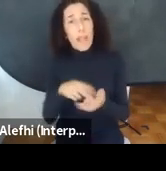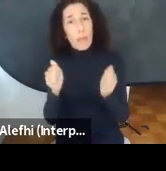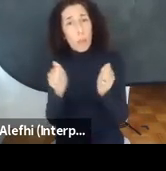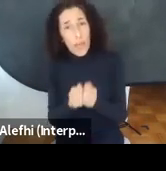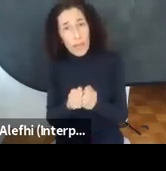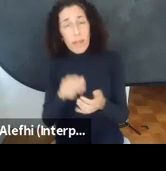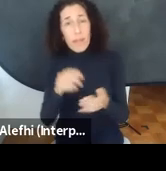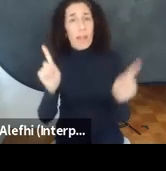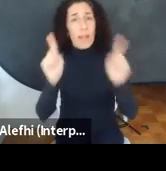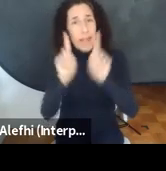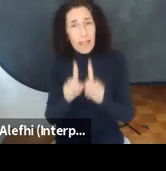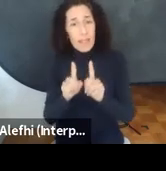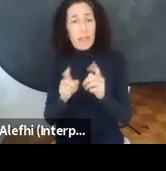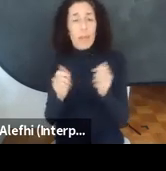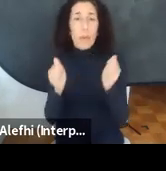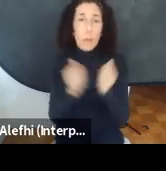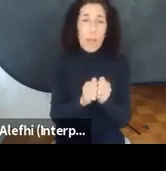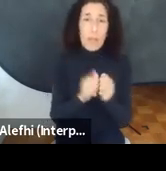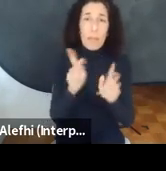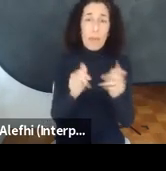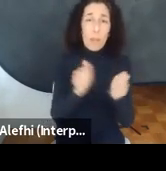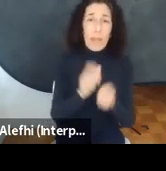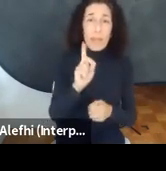and unseen. We belong to each other.